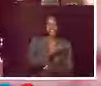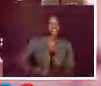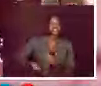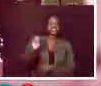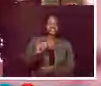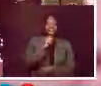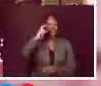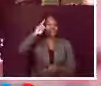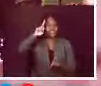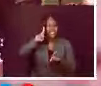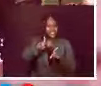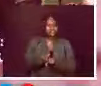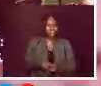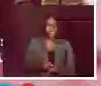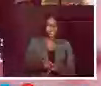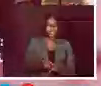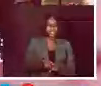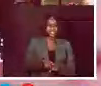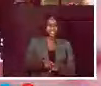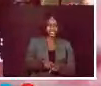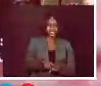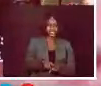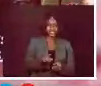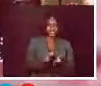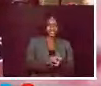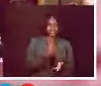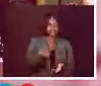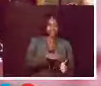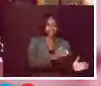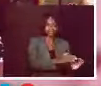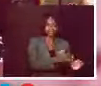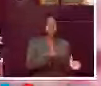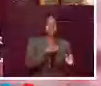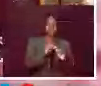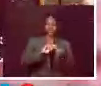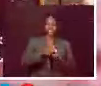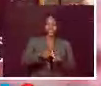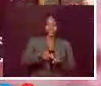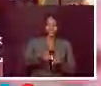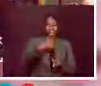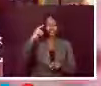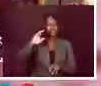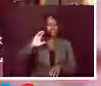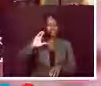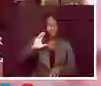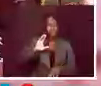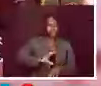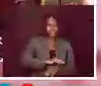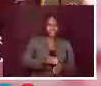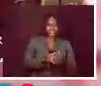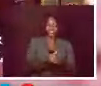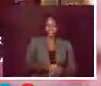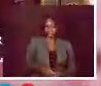to our side having more numbers for committees that we chair. A committee like